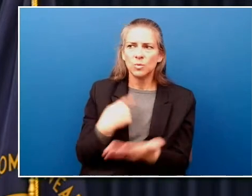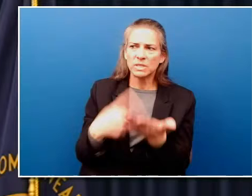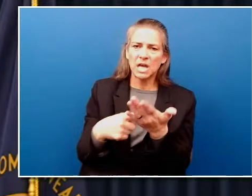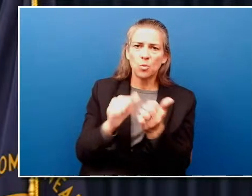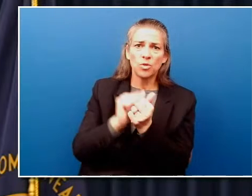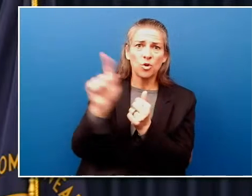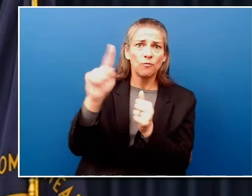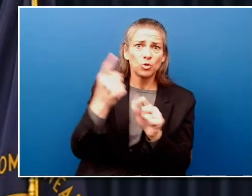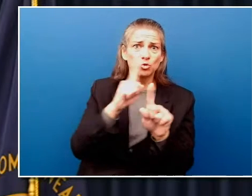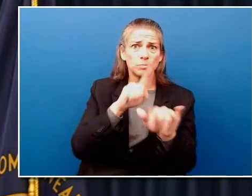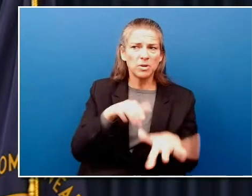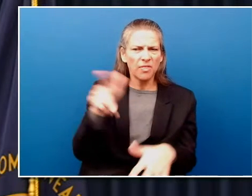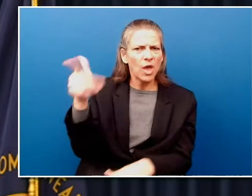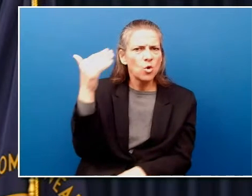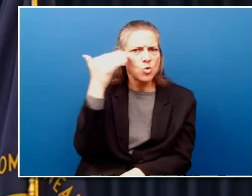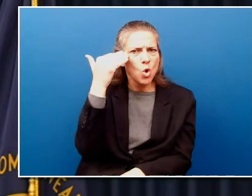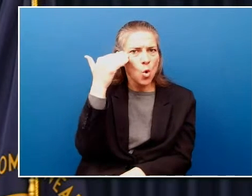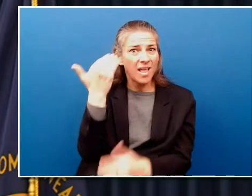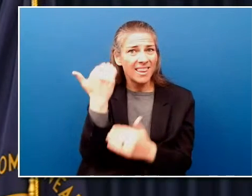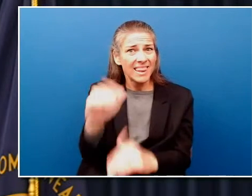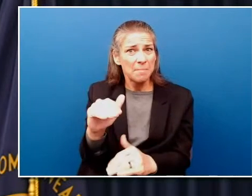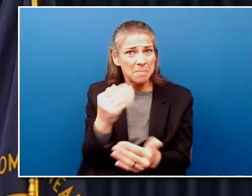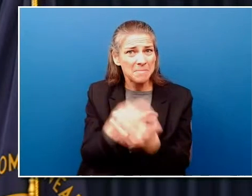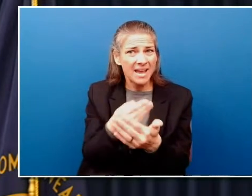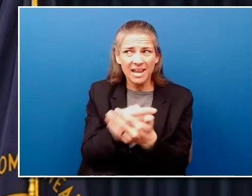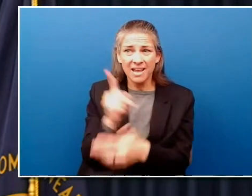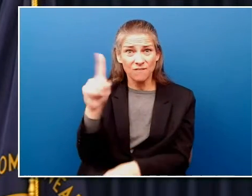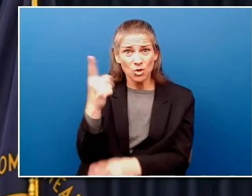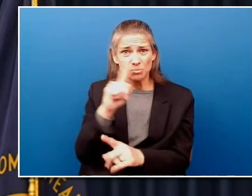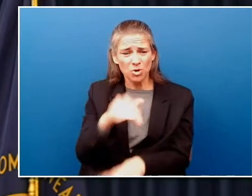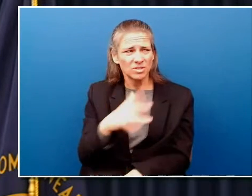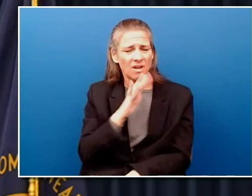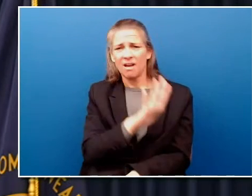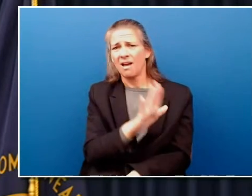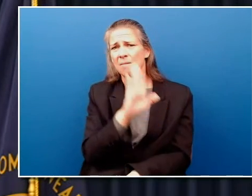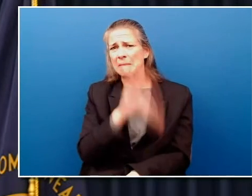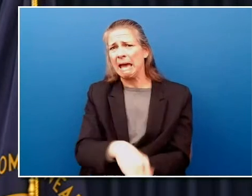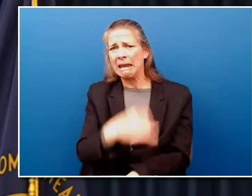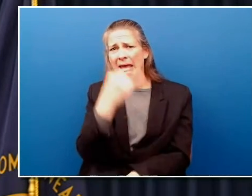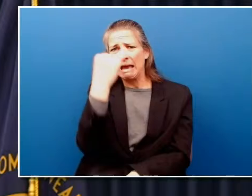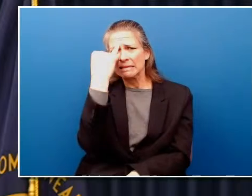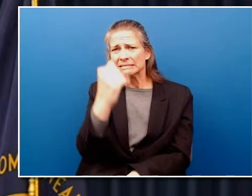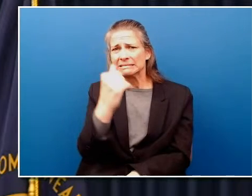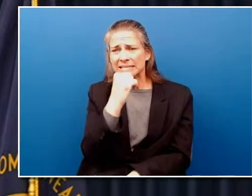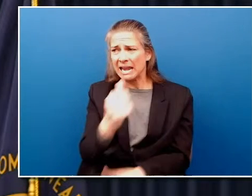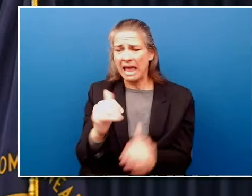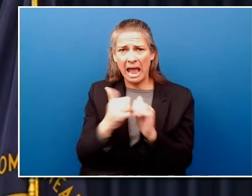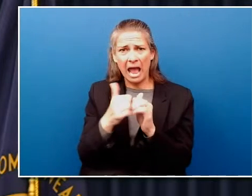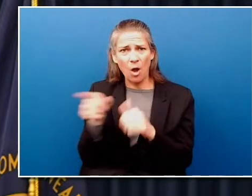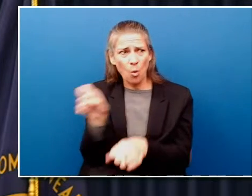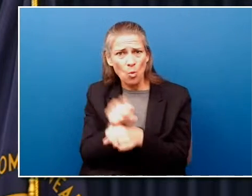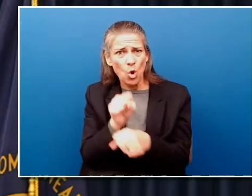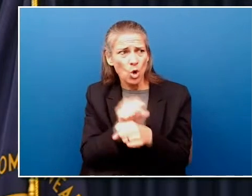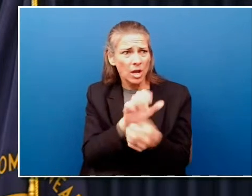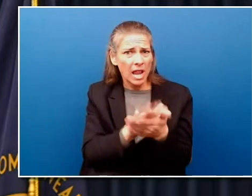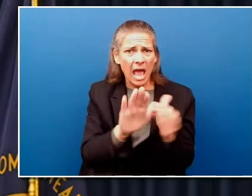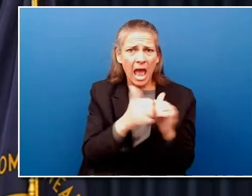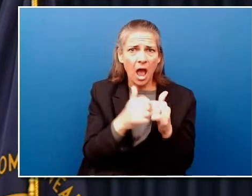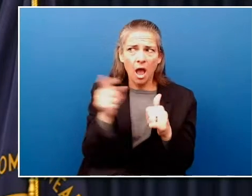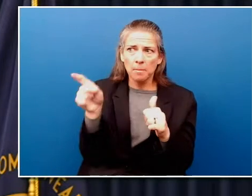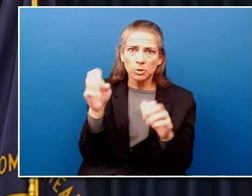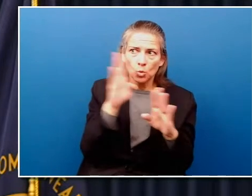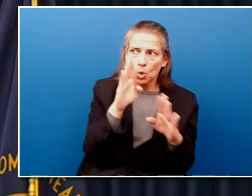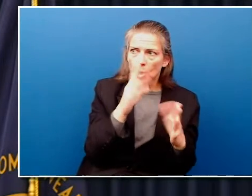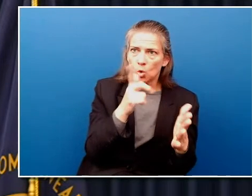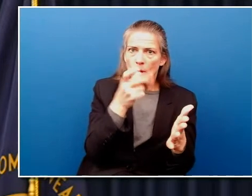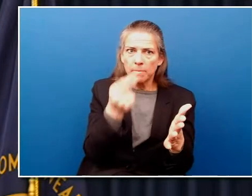this limitation and they all think it's a bad idea because they need to be able to do their work and not worry about if the bill's going to be paid. We need to be